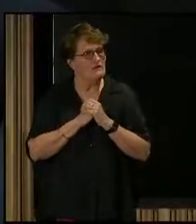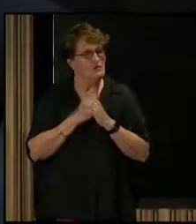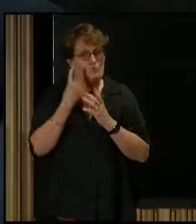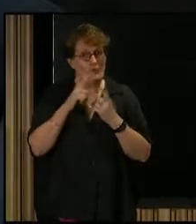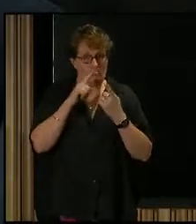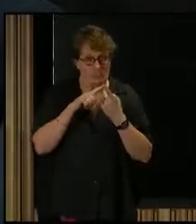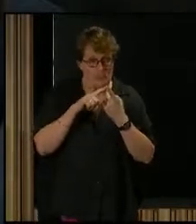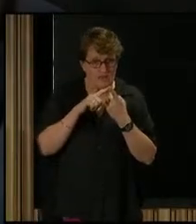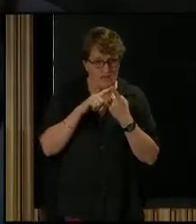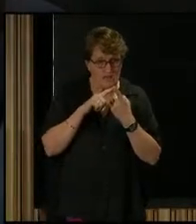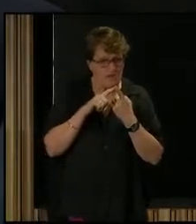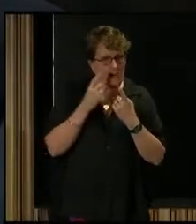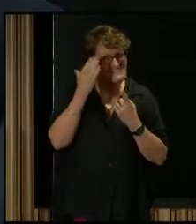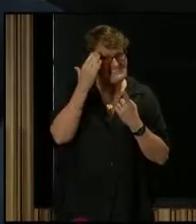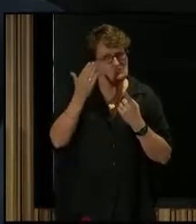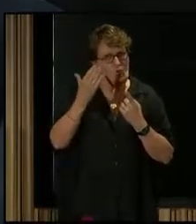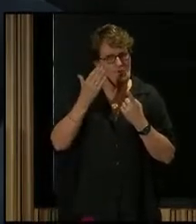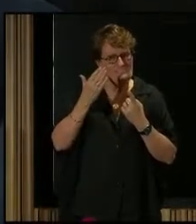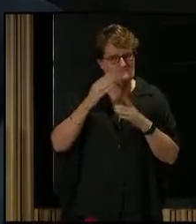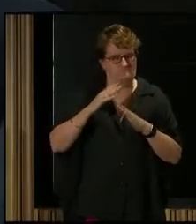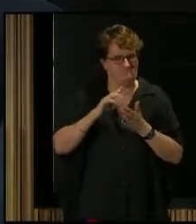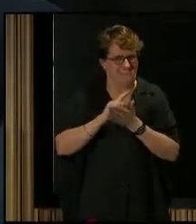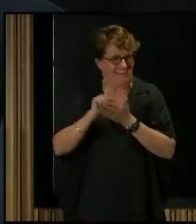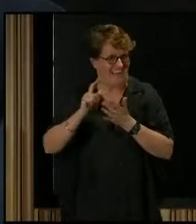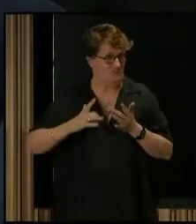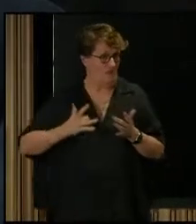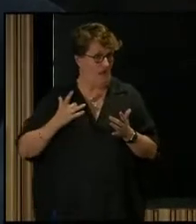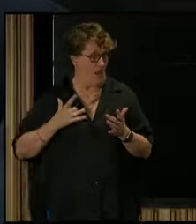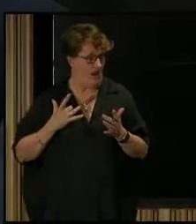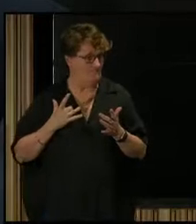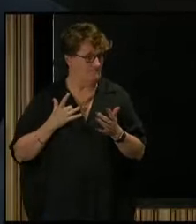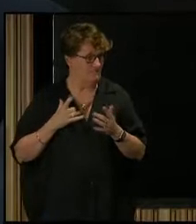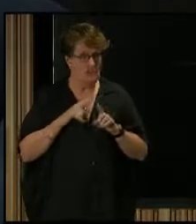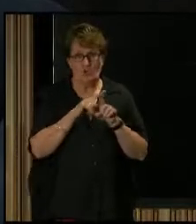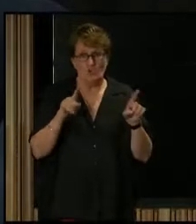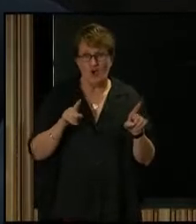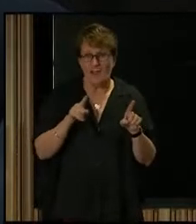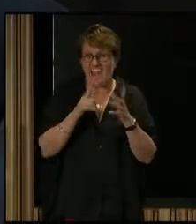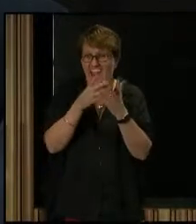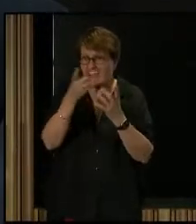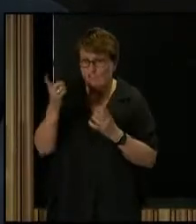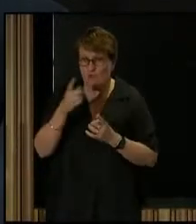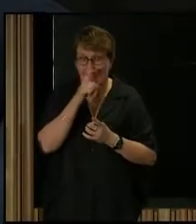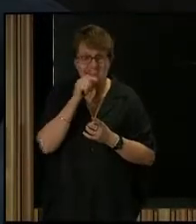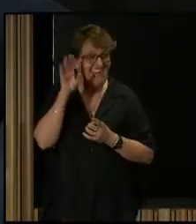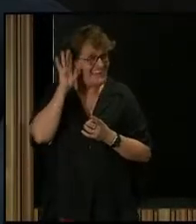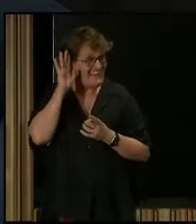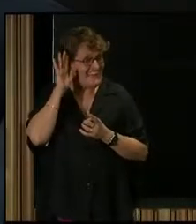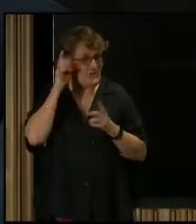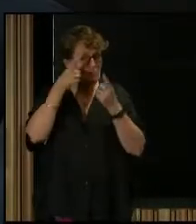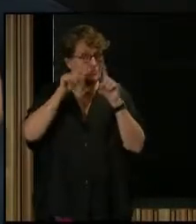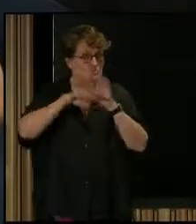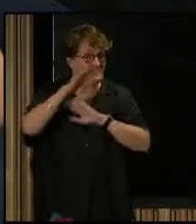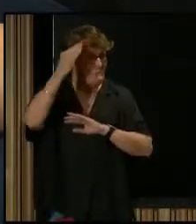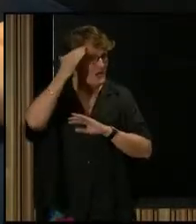really late in my life that not everyone could hear music in their mind. So it's called audiation. It's